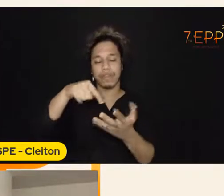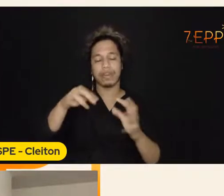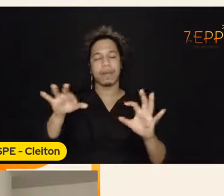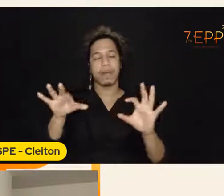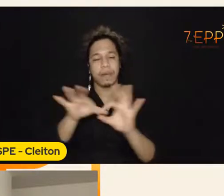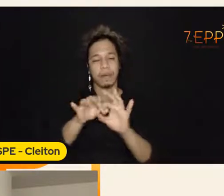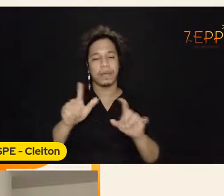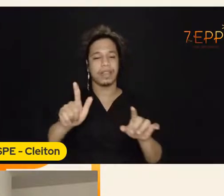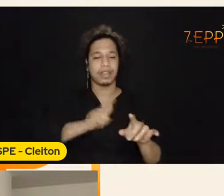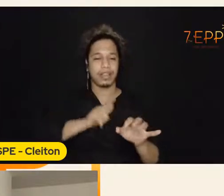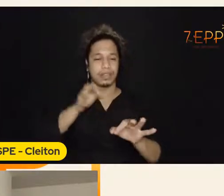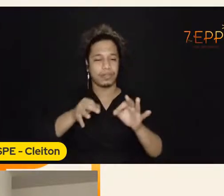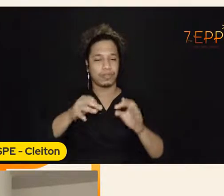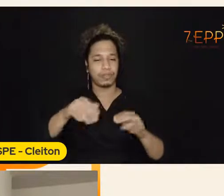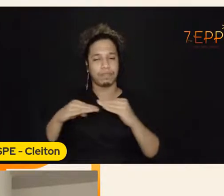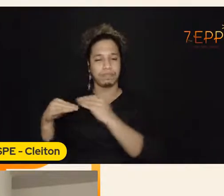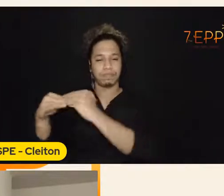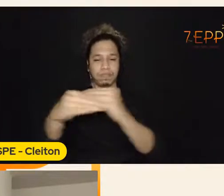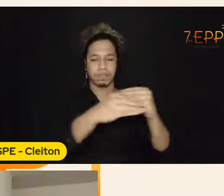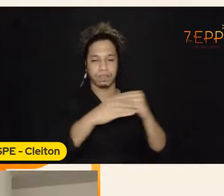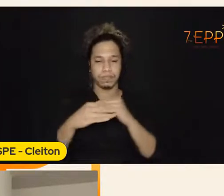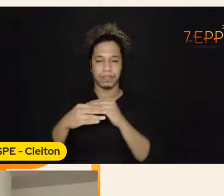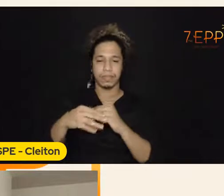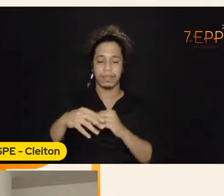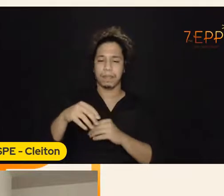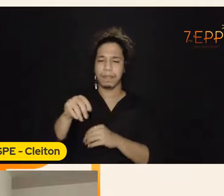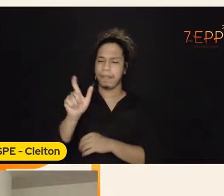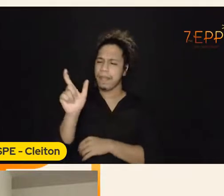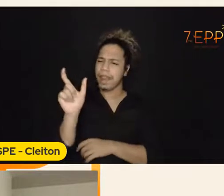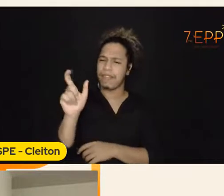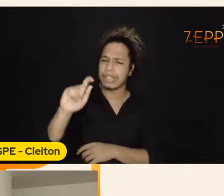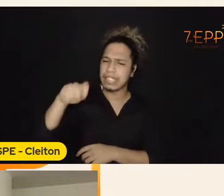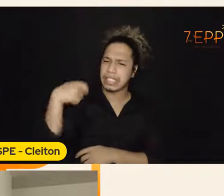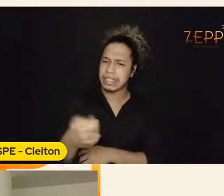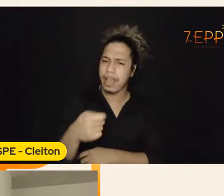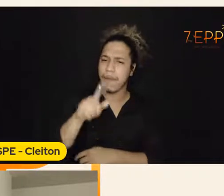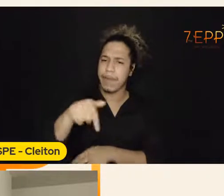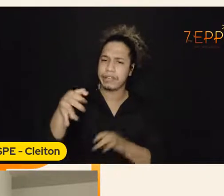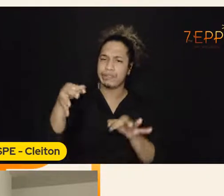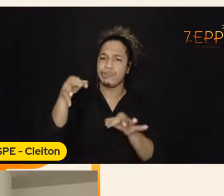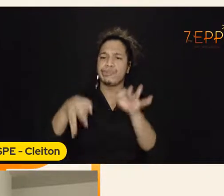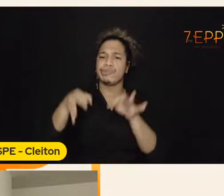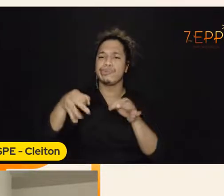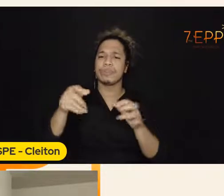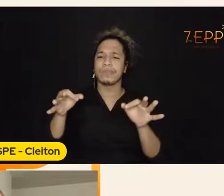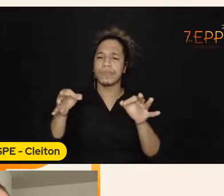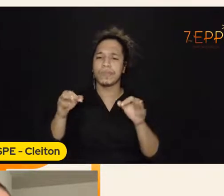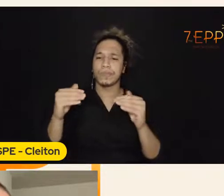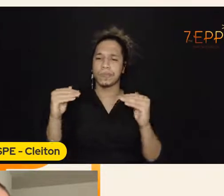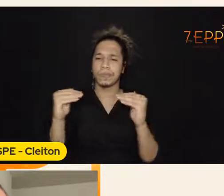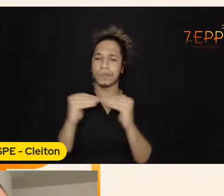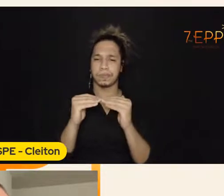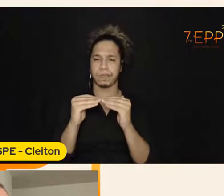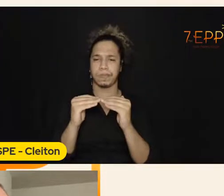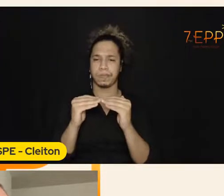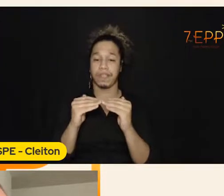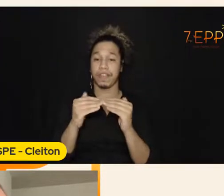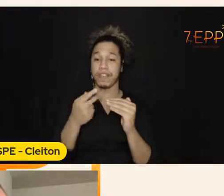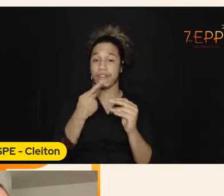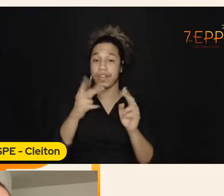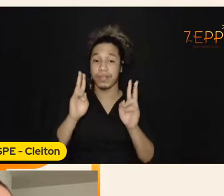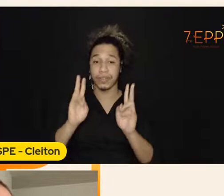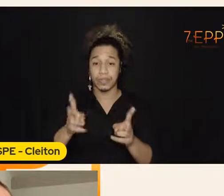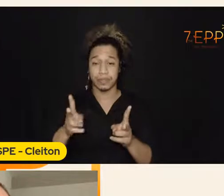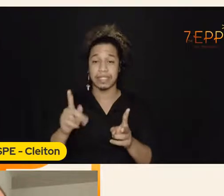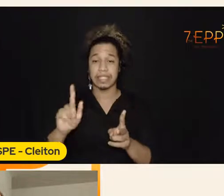pick on this little word, justice, and which is not little. And I talked about praxis. If we want to